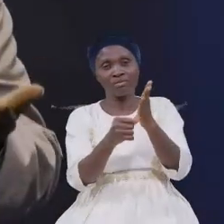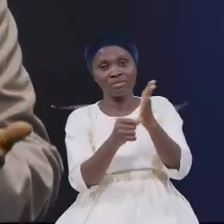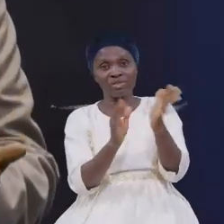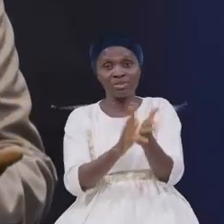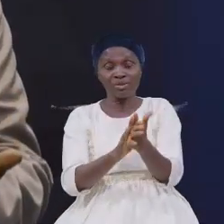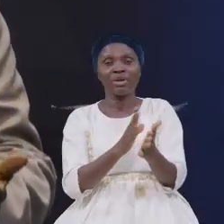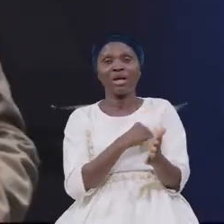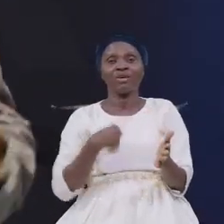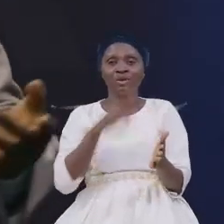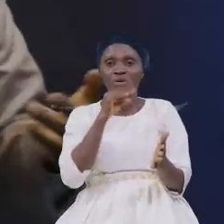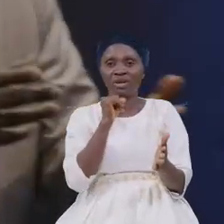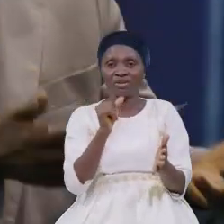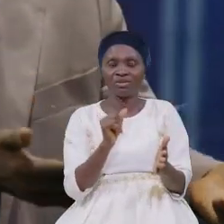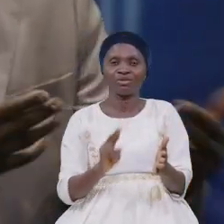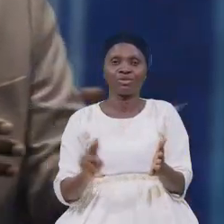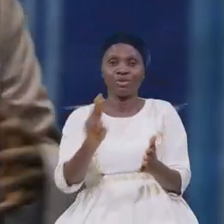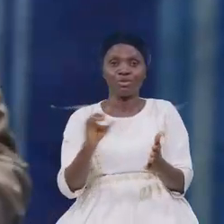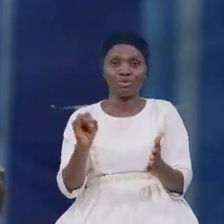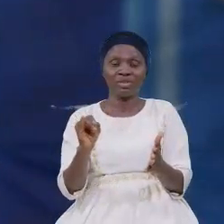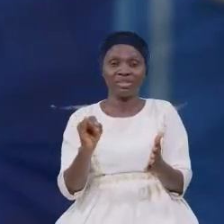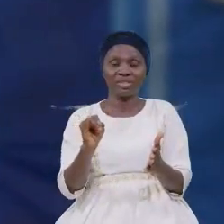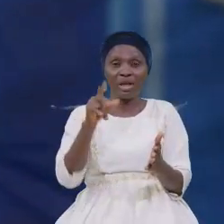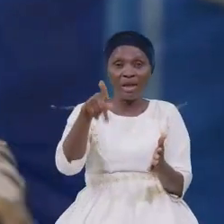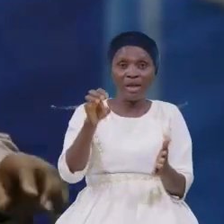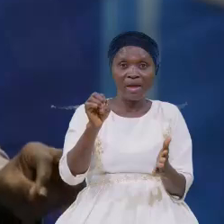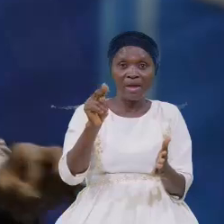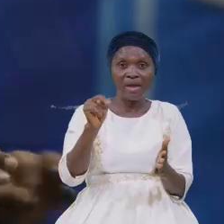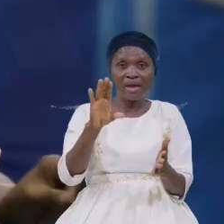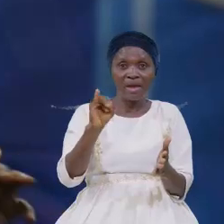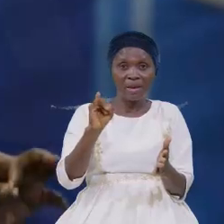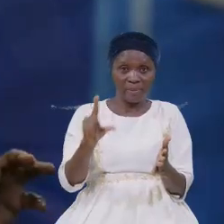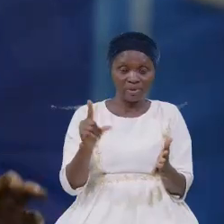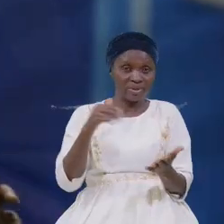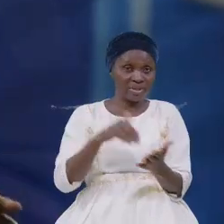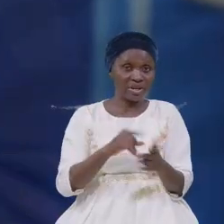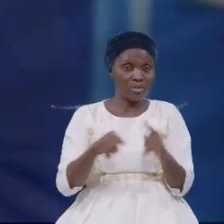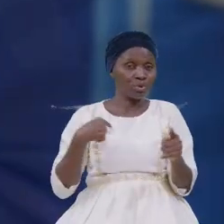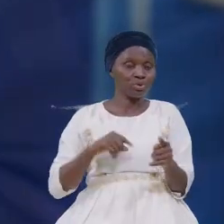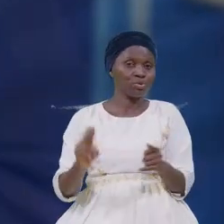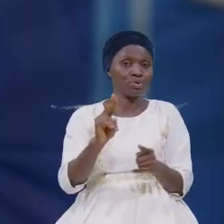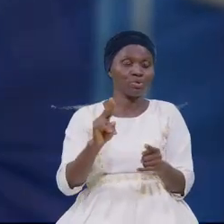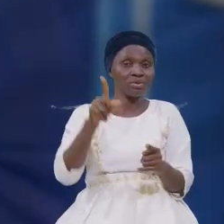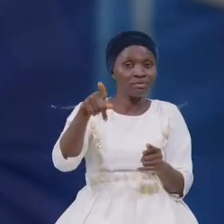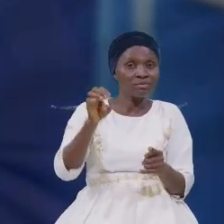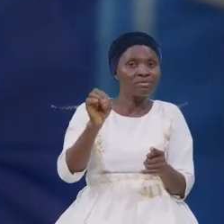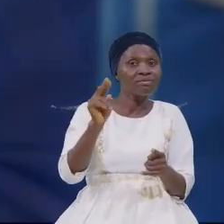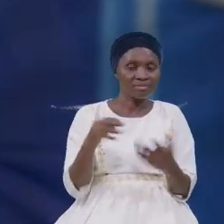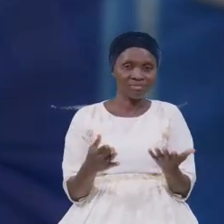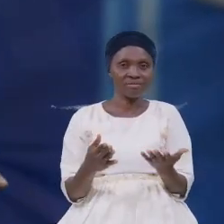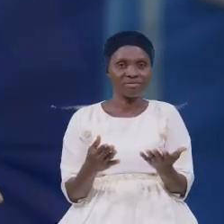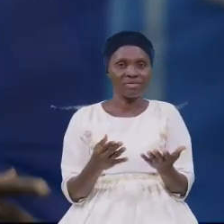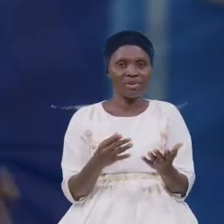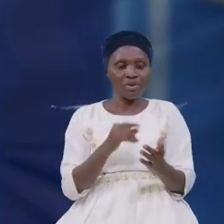using the pen. And they gave us the milking, so that when we have written something that's not